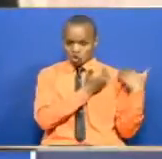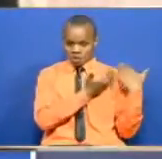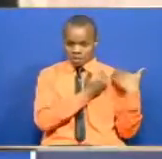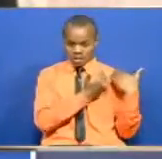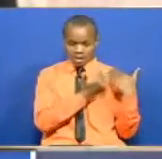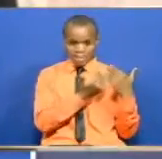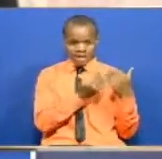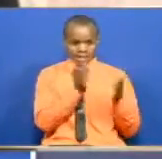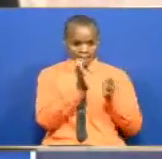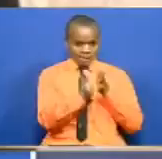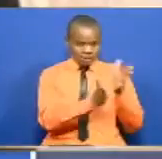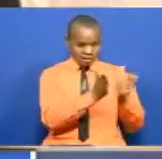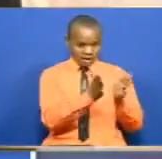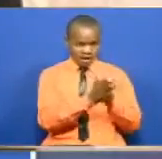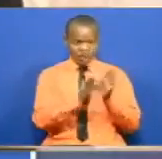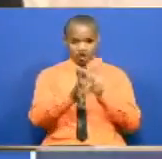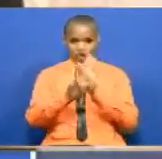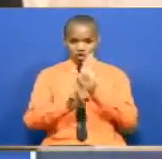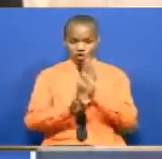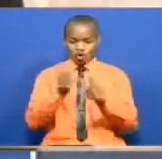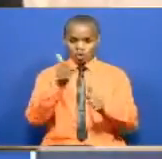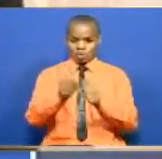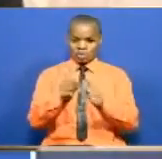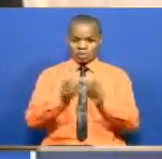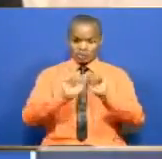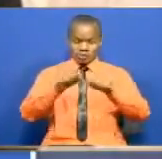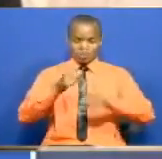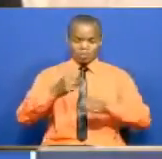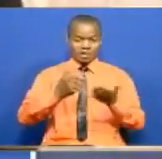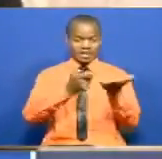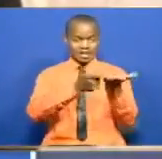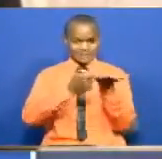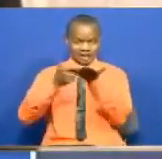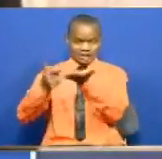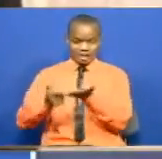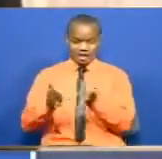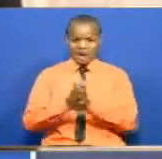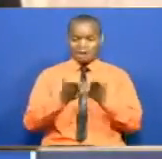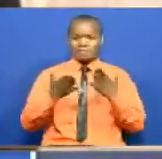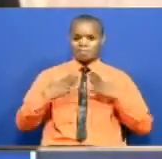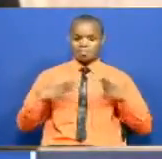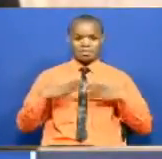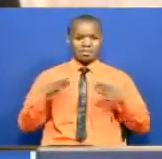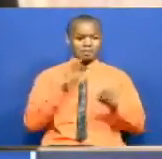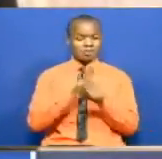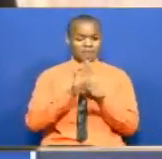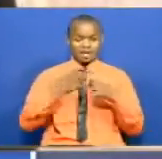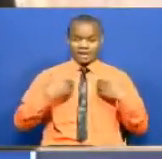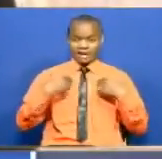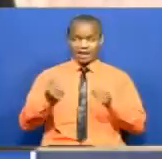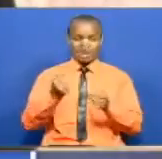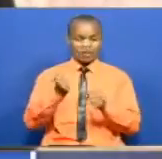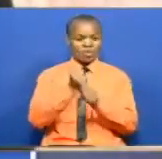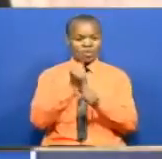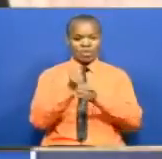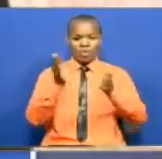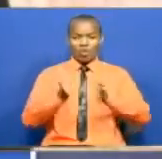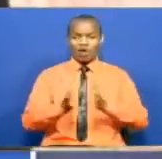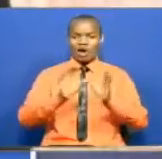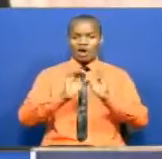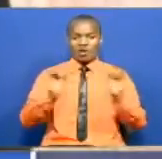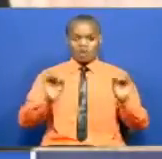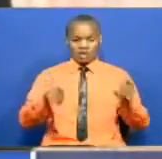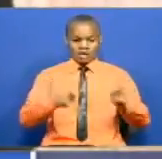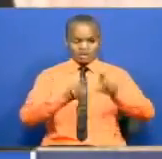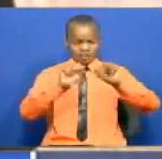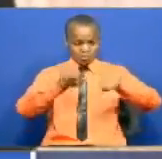course of the week, will probably visit some of those issues and you not see those men in white again. And we may actually be able to release the